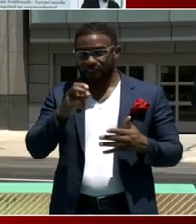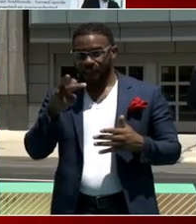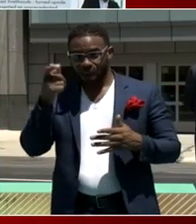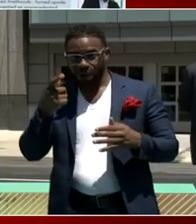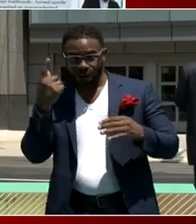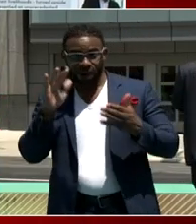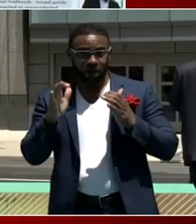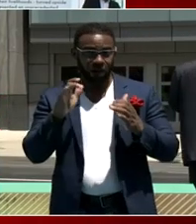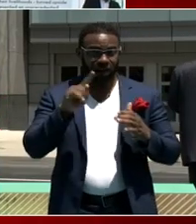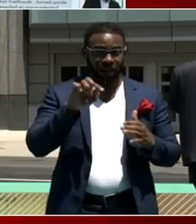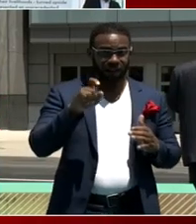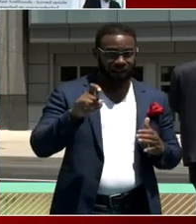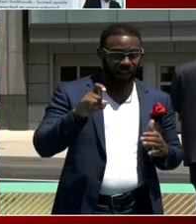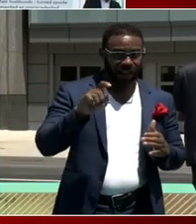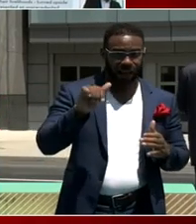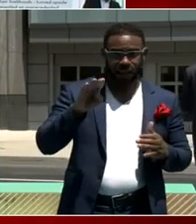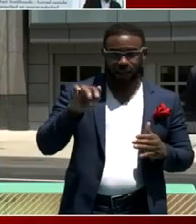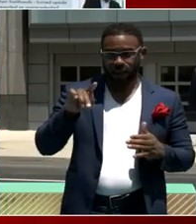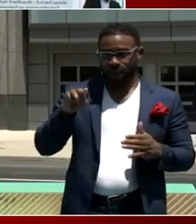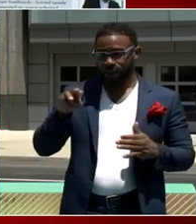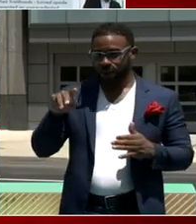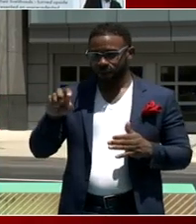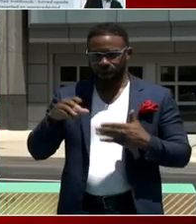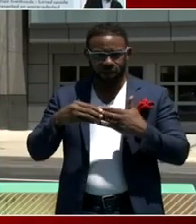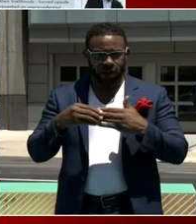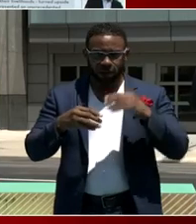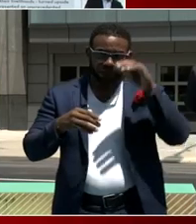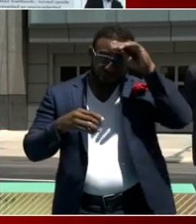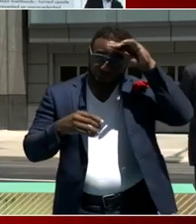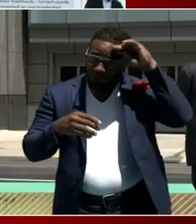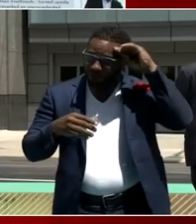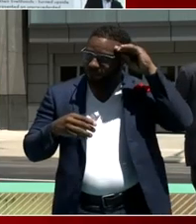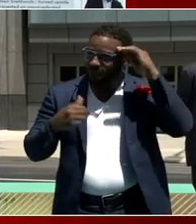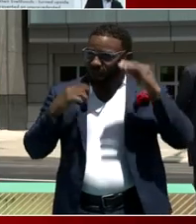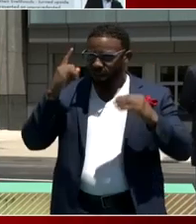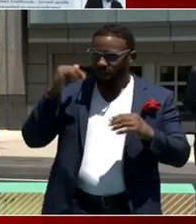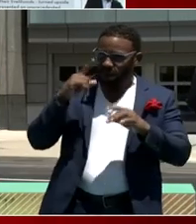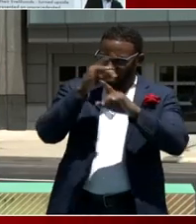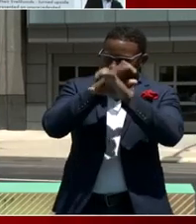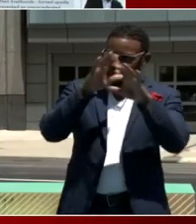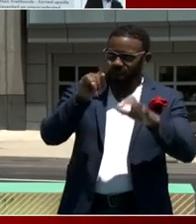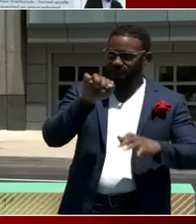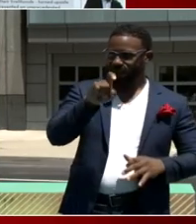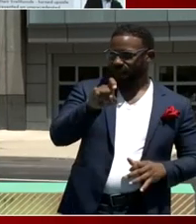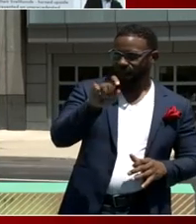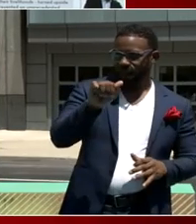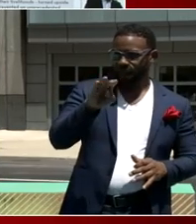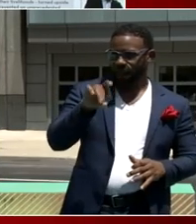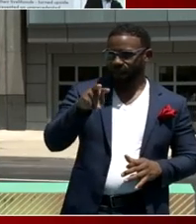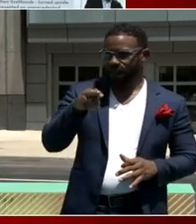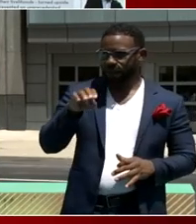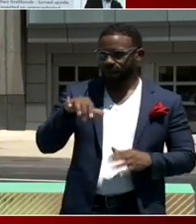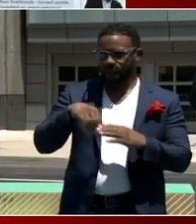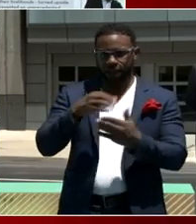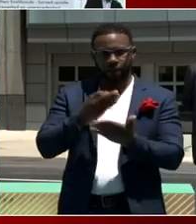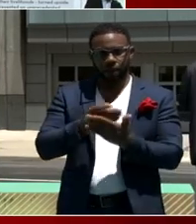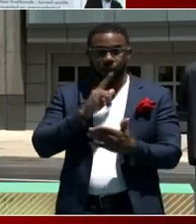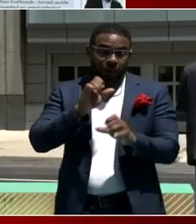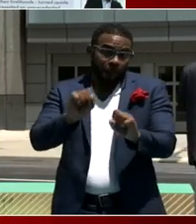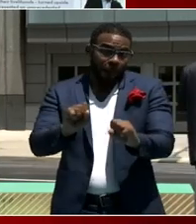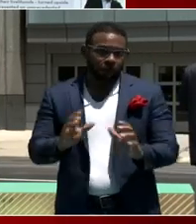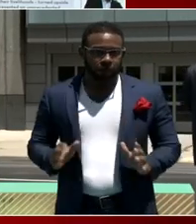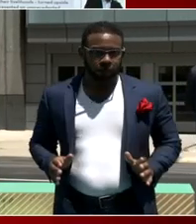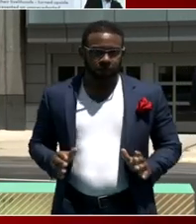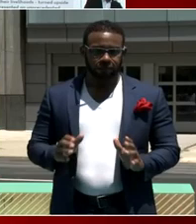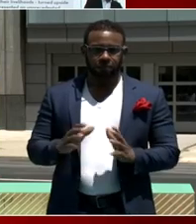grants versus tax abatements, or is it flexible? I don't think we envision tax abatements out of this fund, but it's